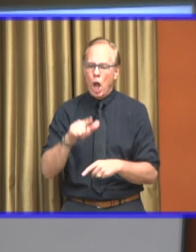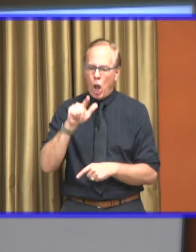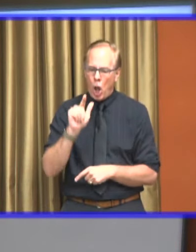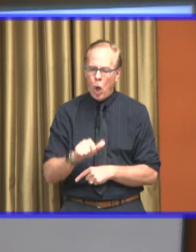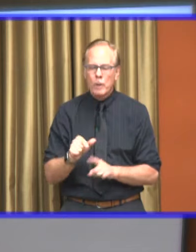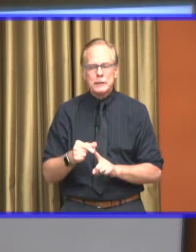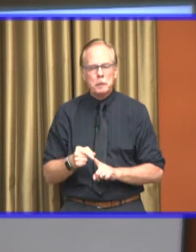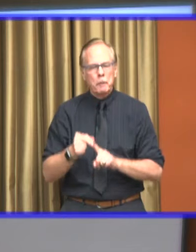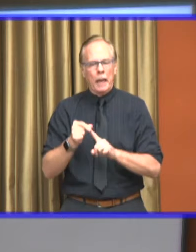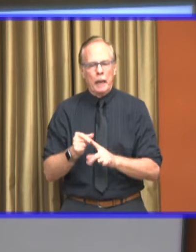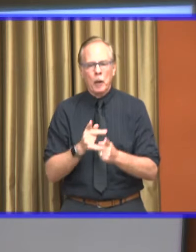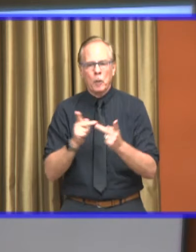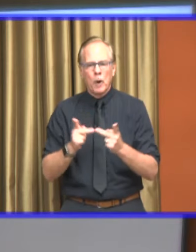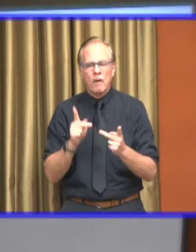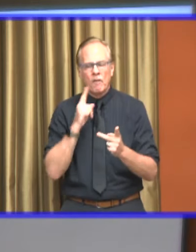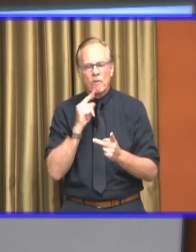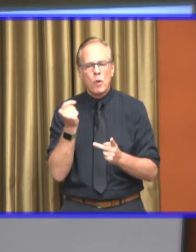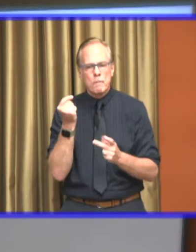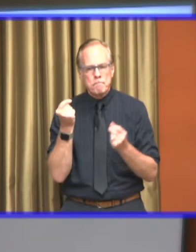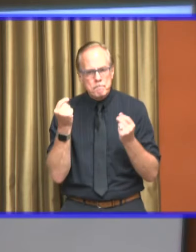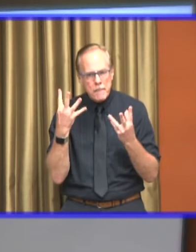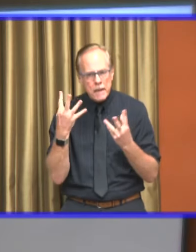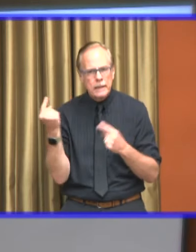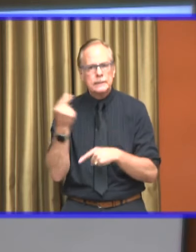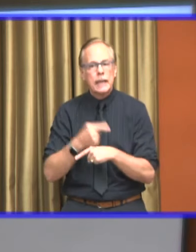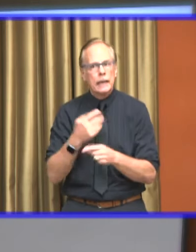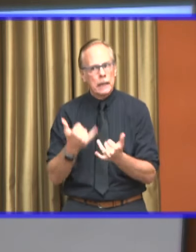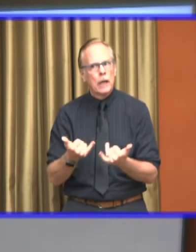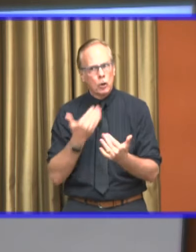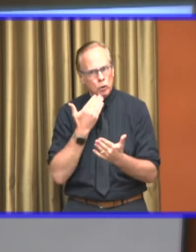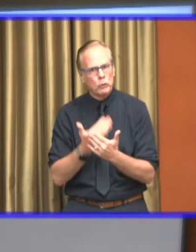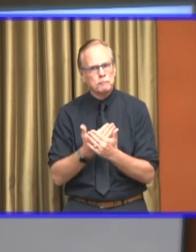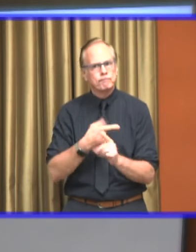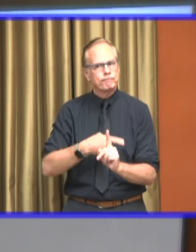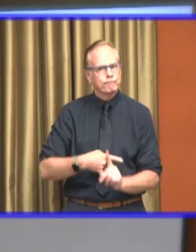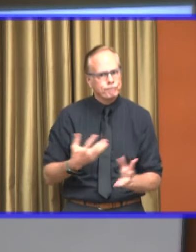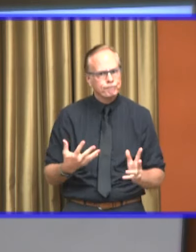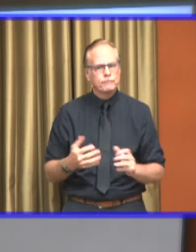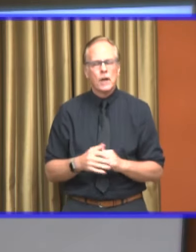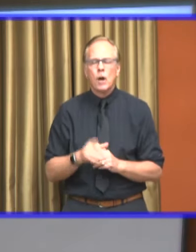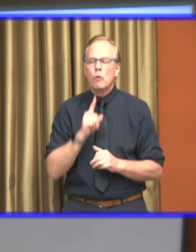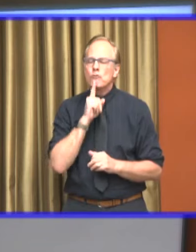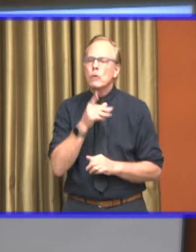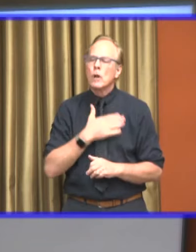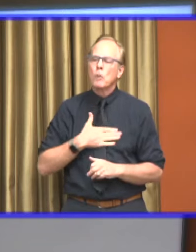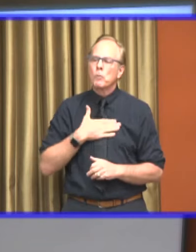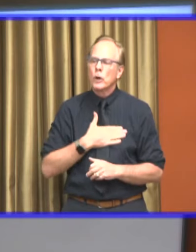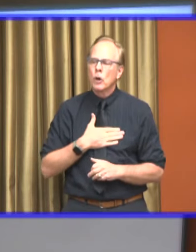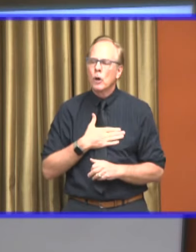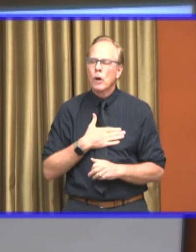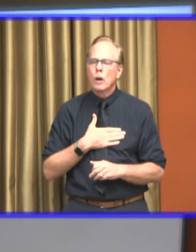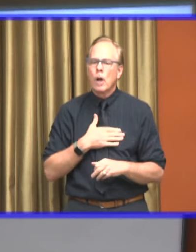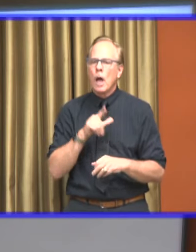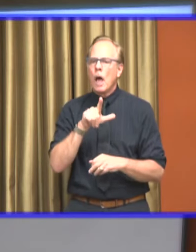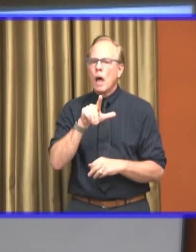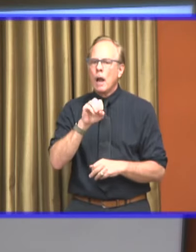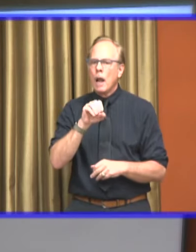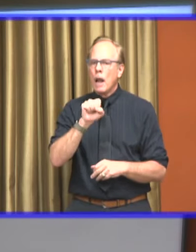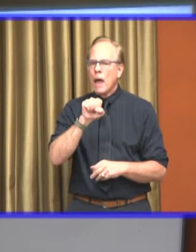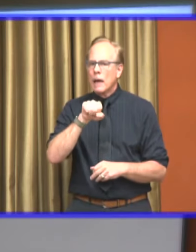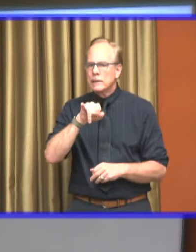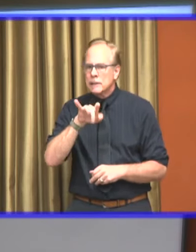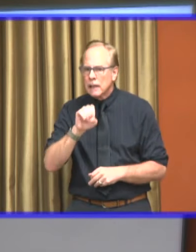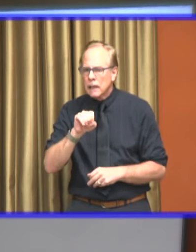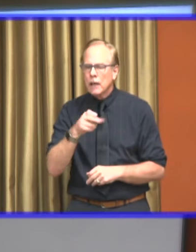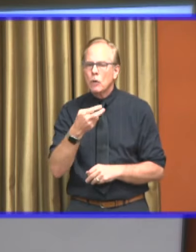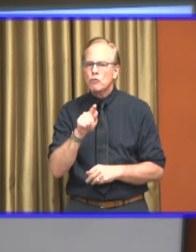particularly in Prescott for a number of days, which is good. I appreciate Leslie Horton at the county, her leadership, as well as